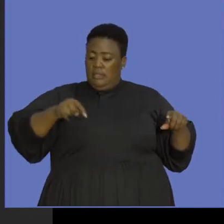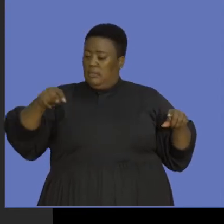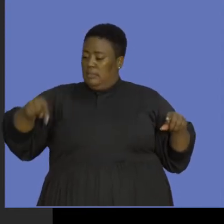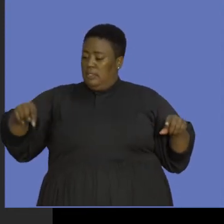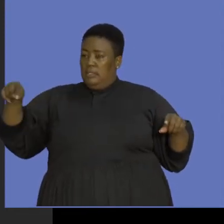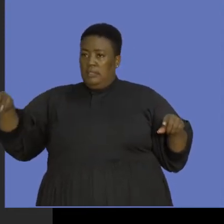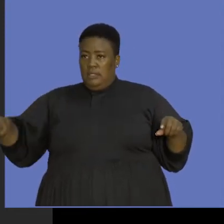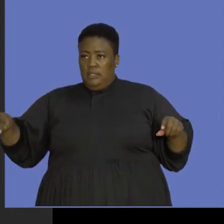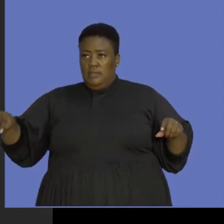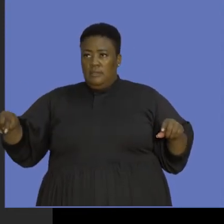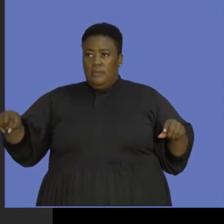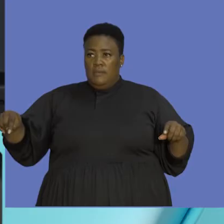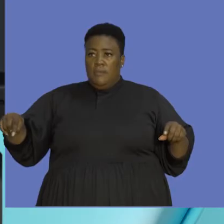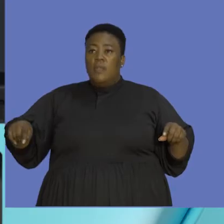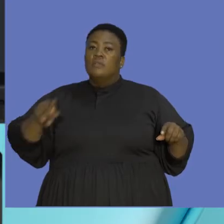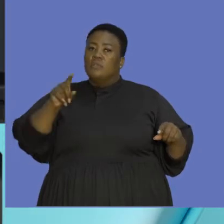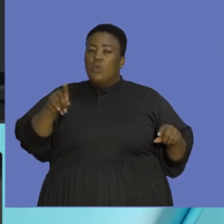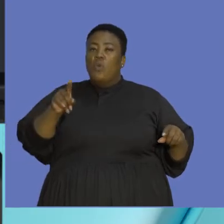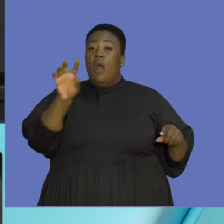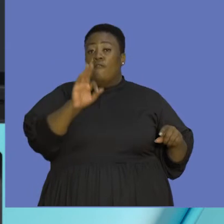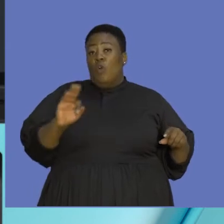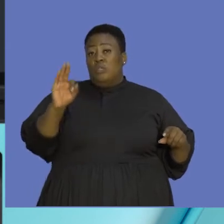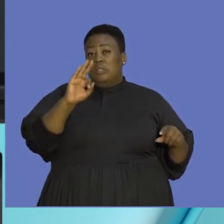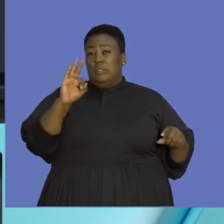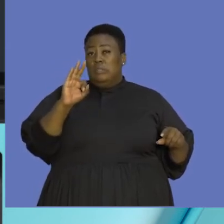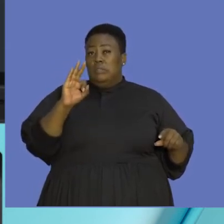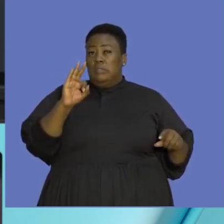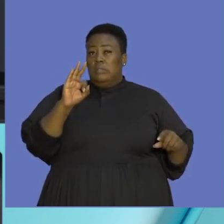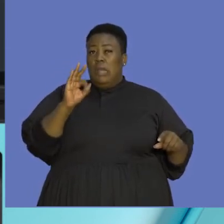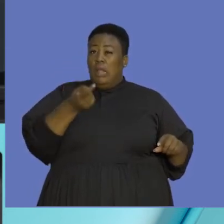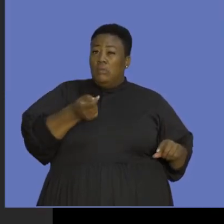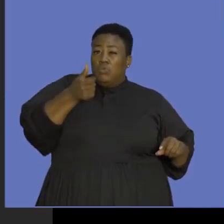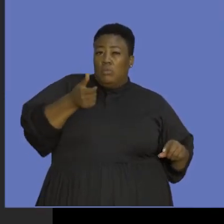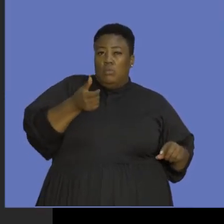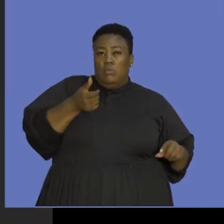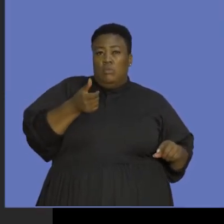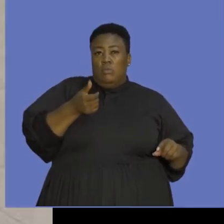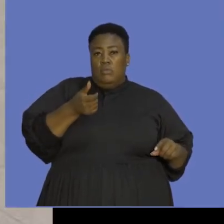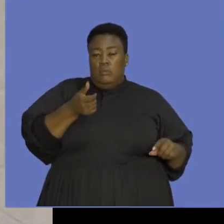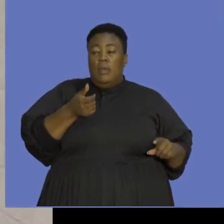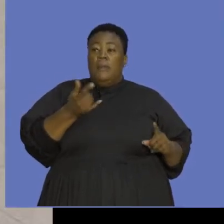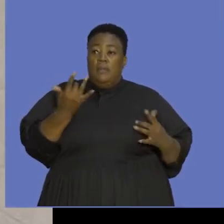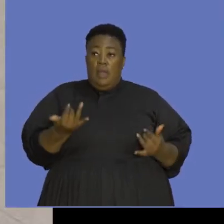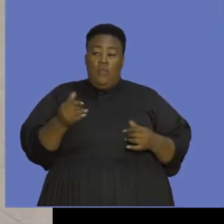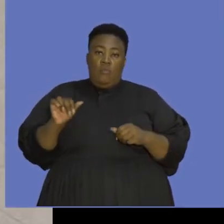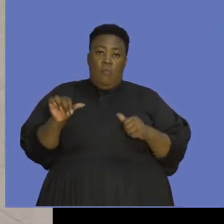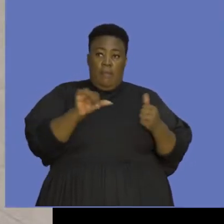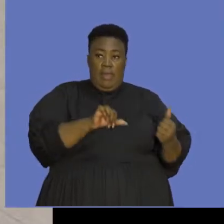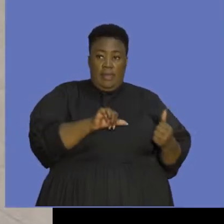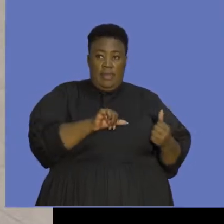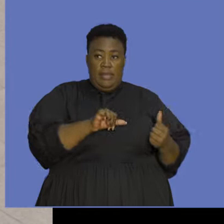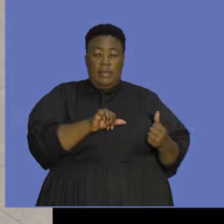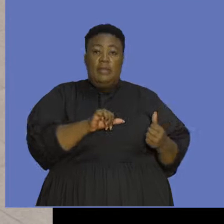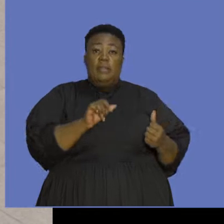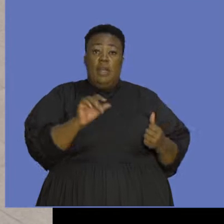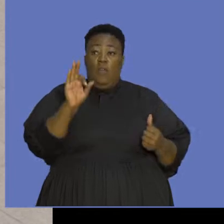that was with quite a small force acting on the cart. Let's go back. Now I'm going to make the